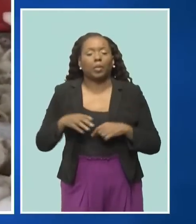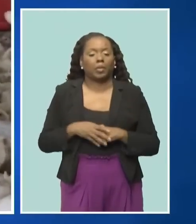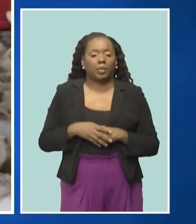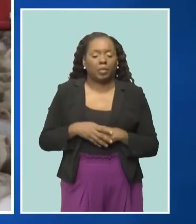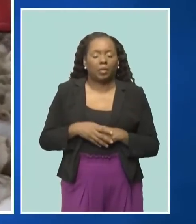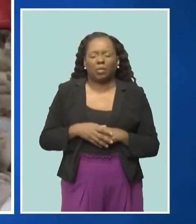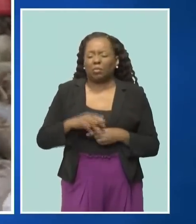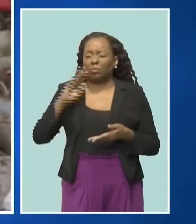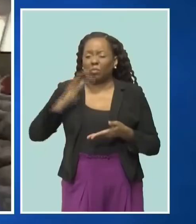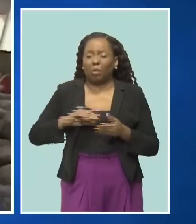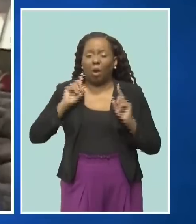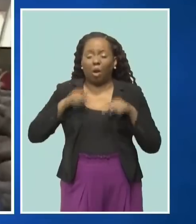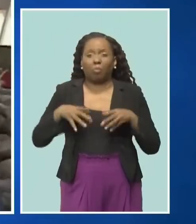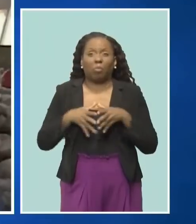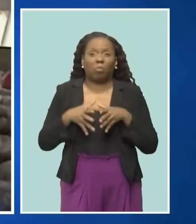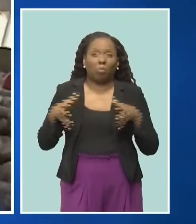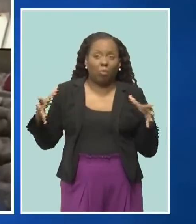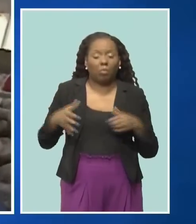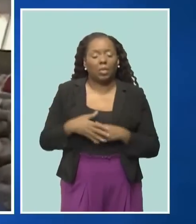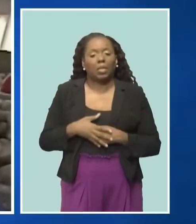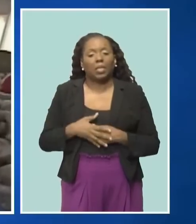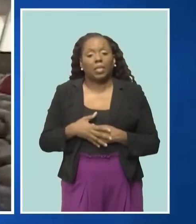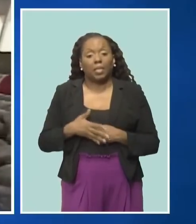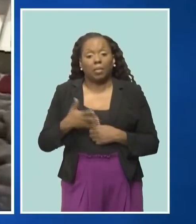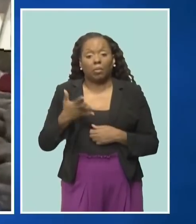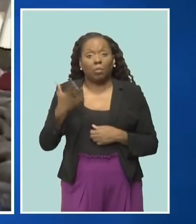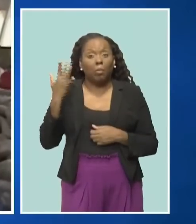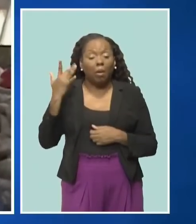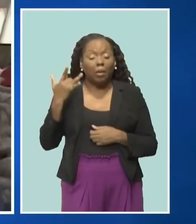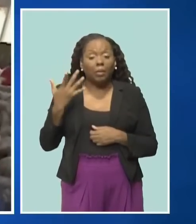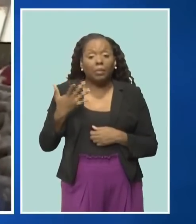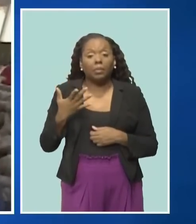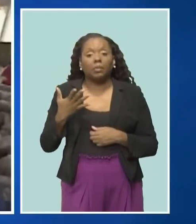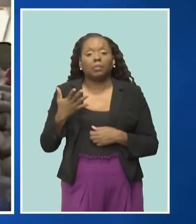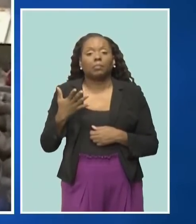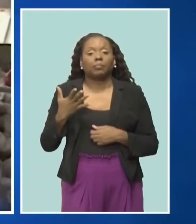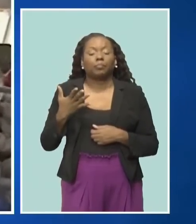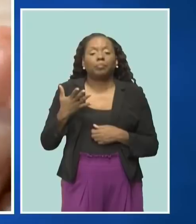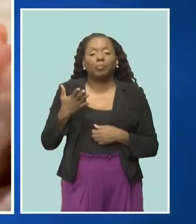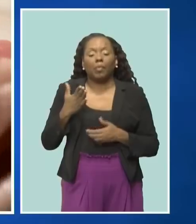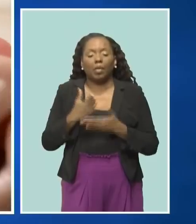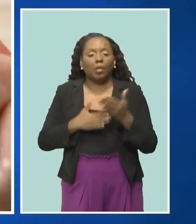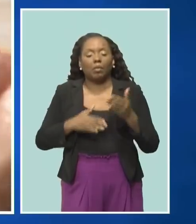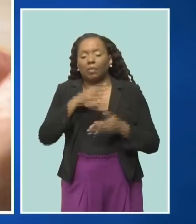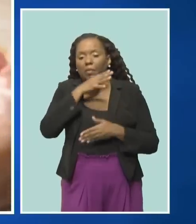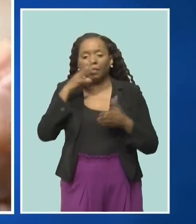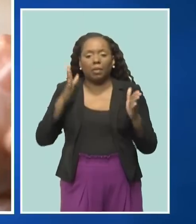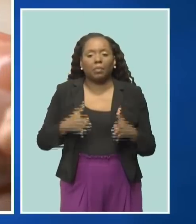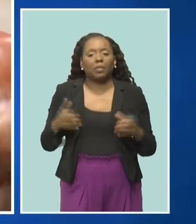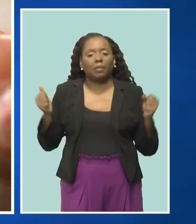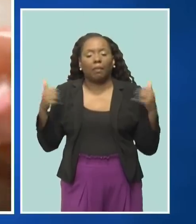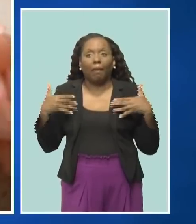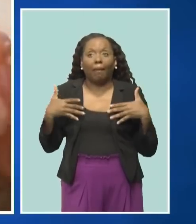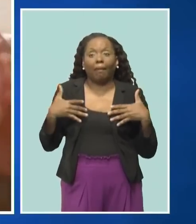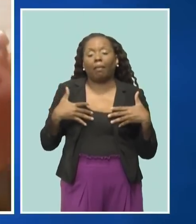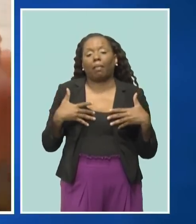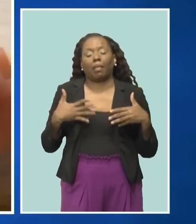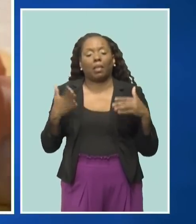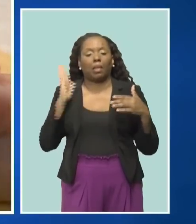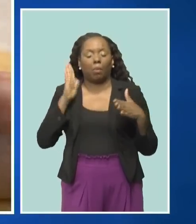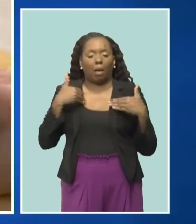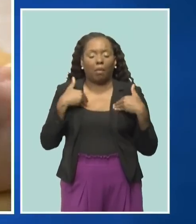156,000 chicks. The reduction, he says, was fueled by fears of a glut in the market, sparked by some players in the